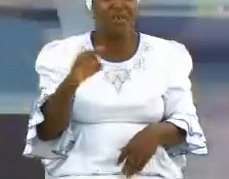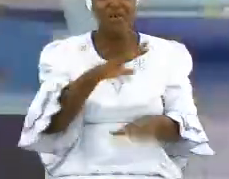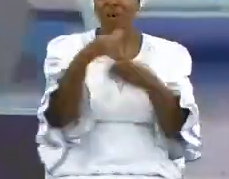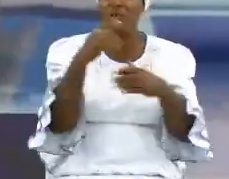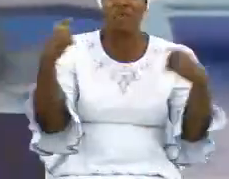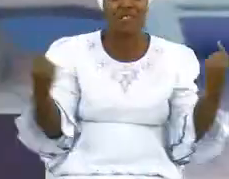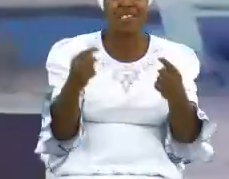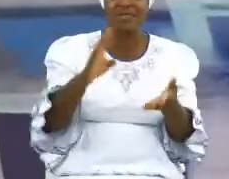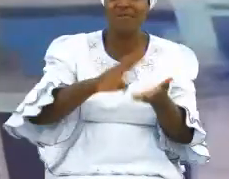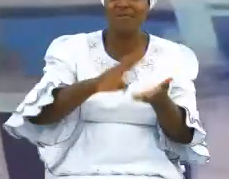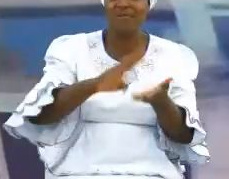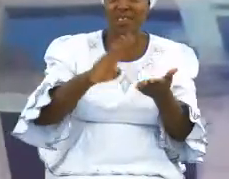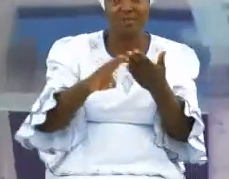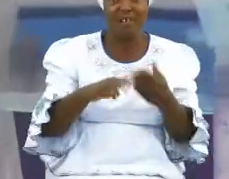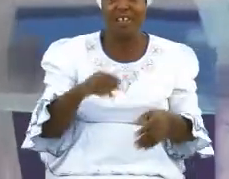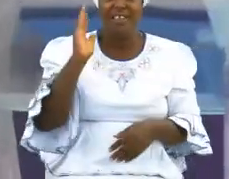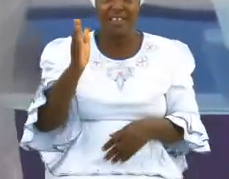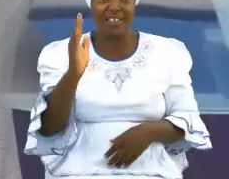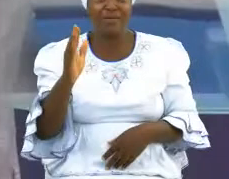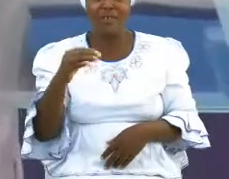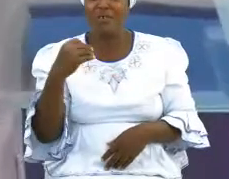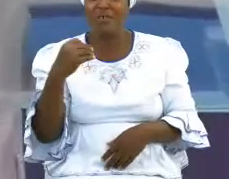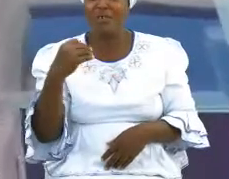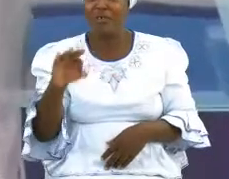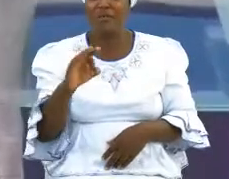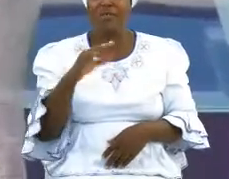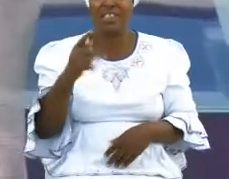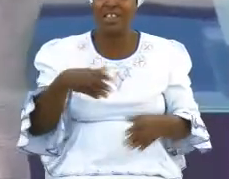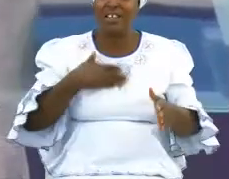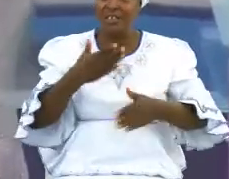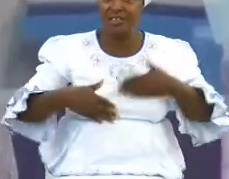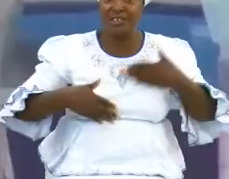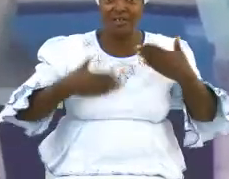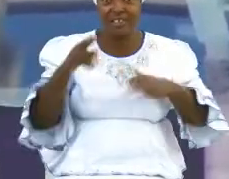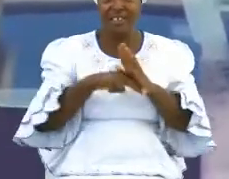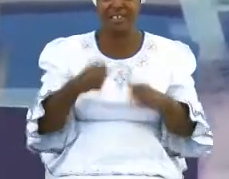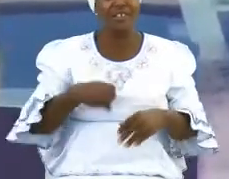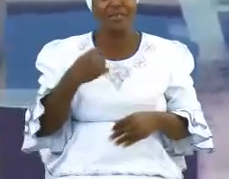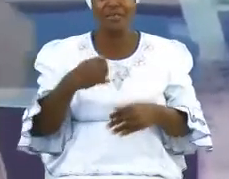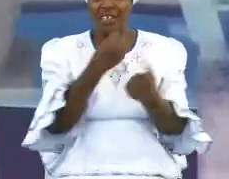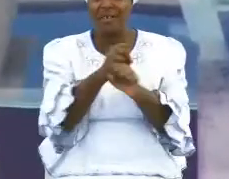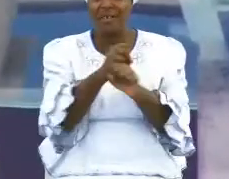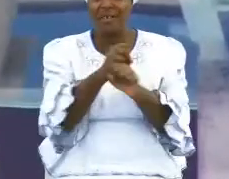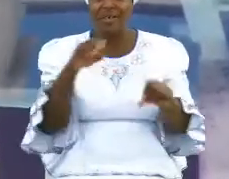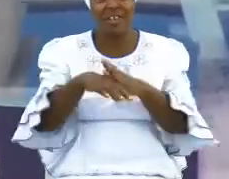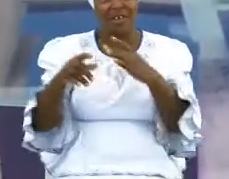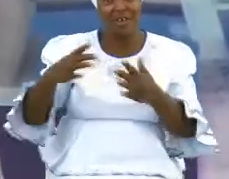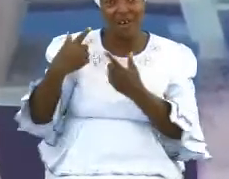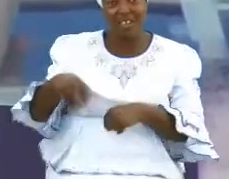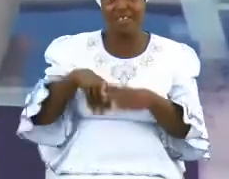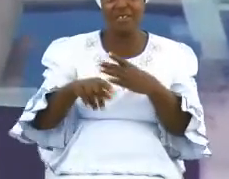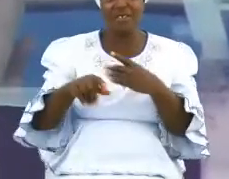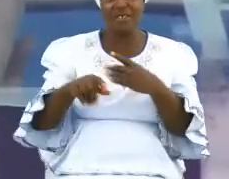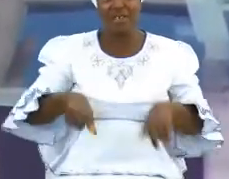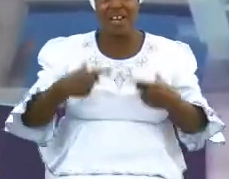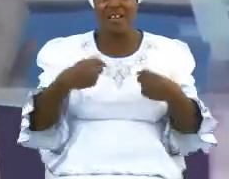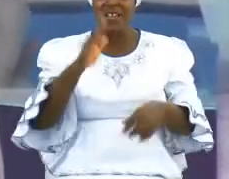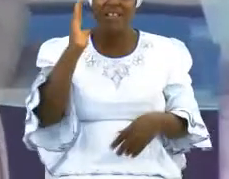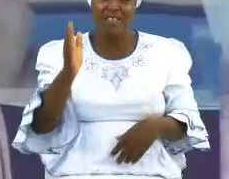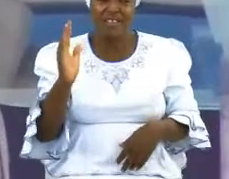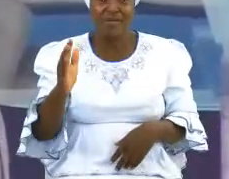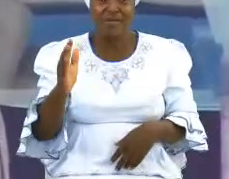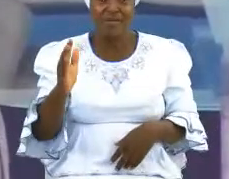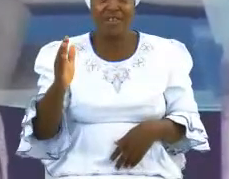forgiven, testimony of the joy of salvation in your heart, in your life, testimony of